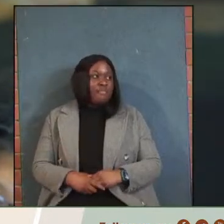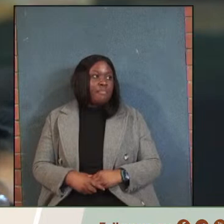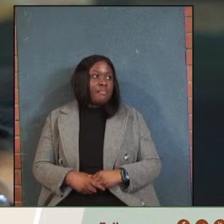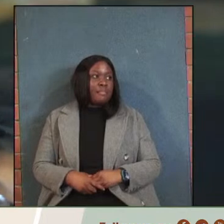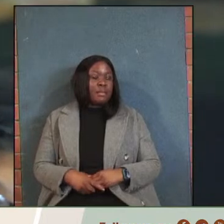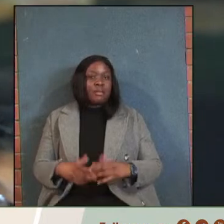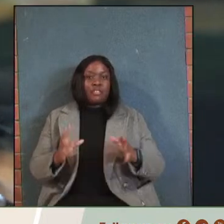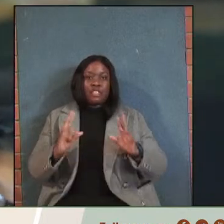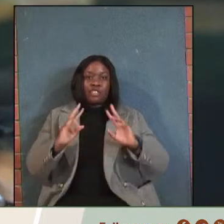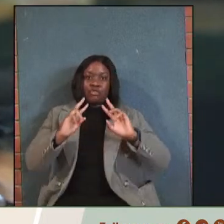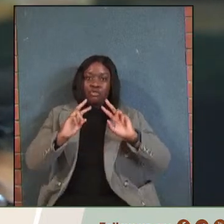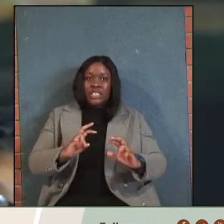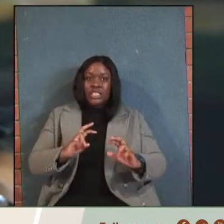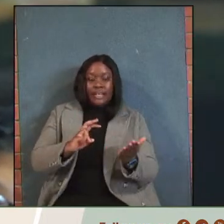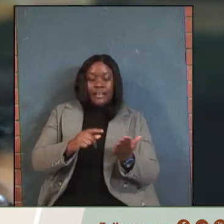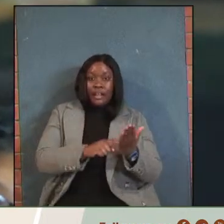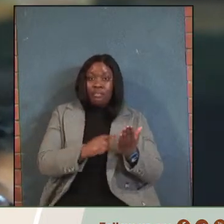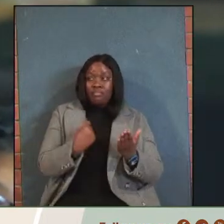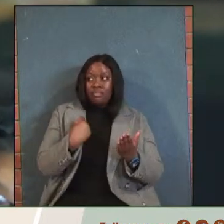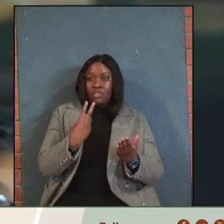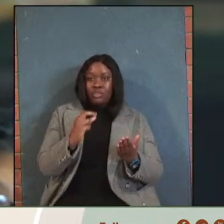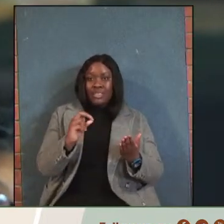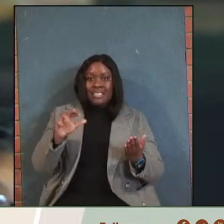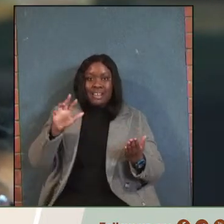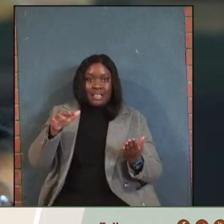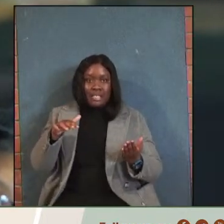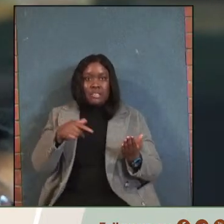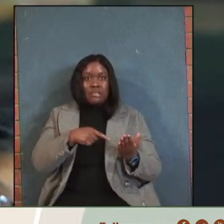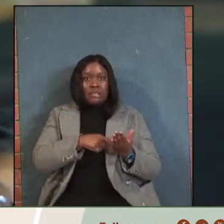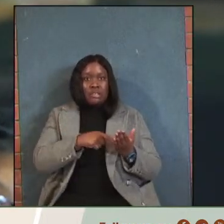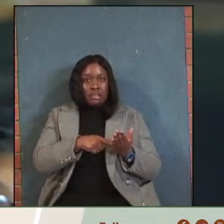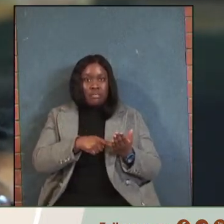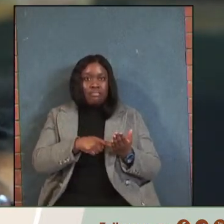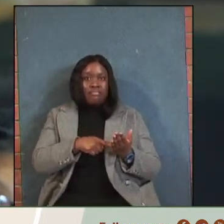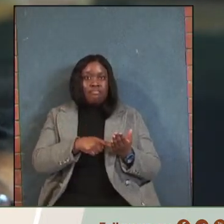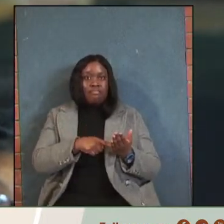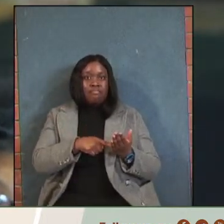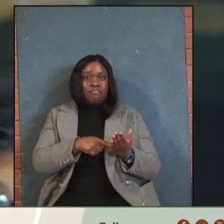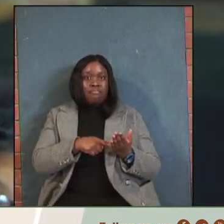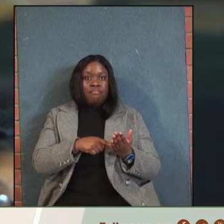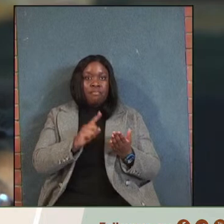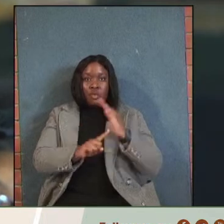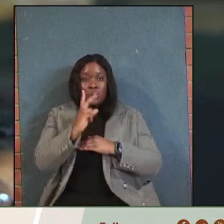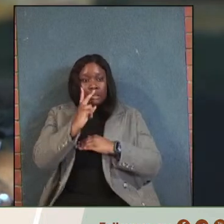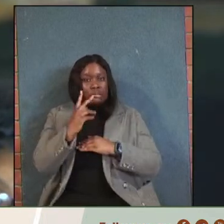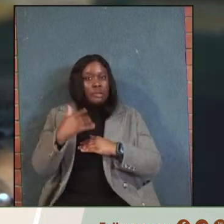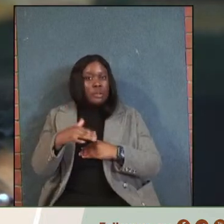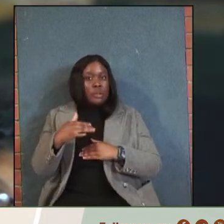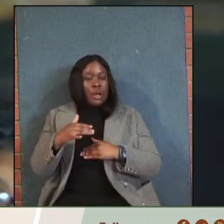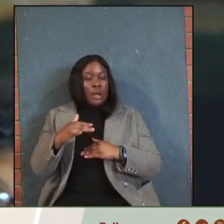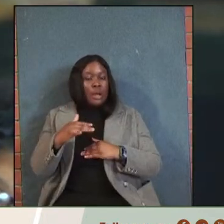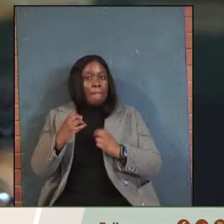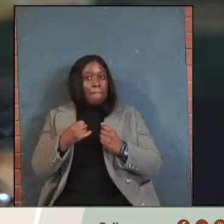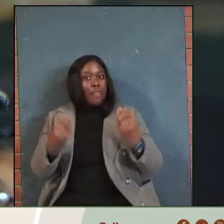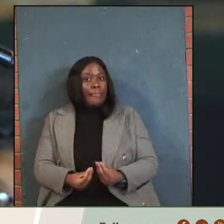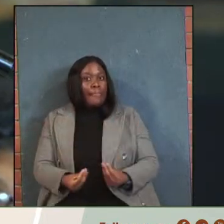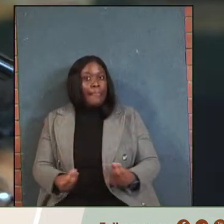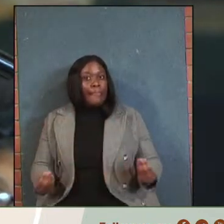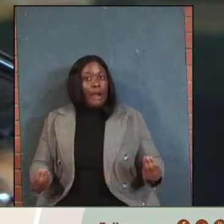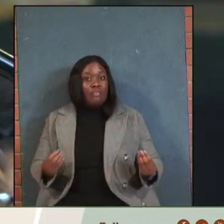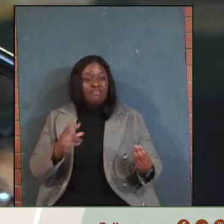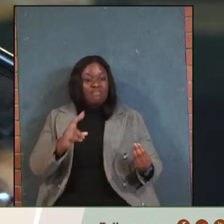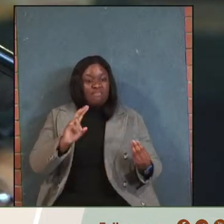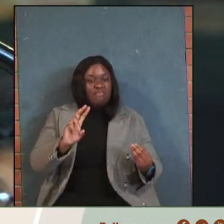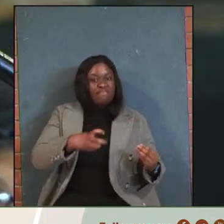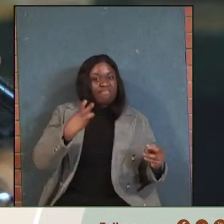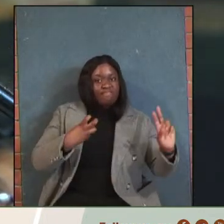2019, reports were made to the Wedela police station of toddler abduction, and turns out that those toddlers were kidnapped by the staff